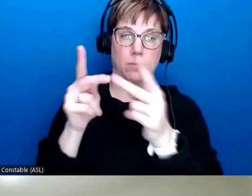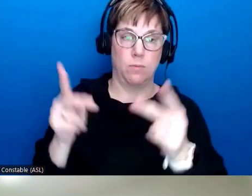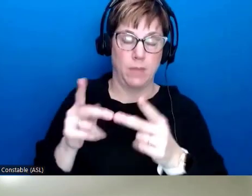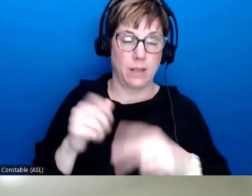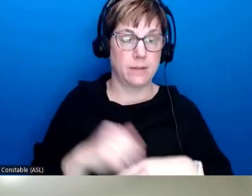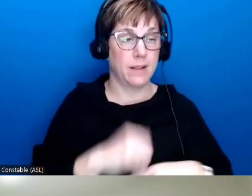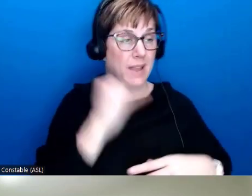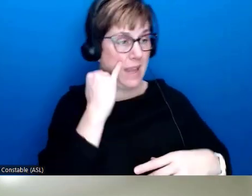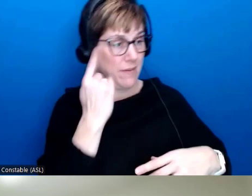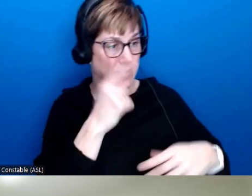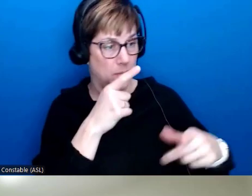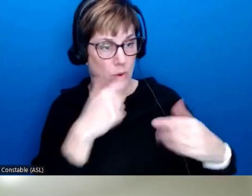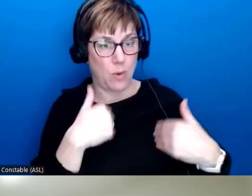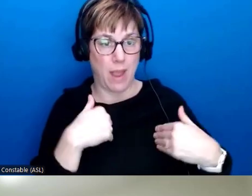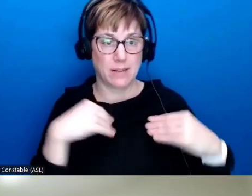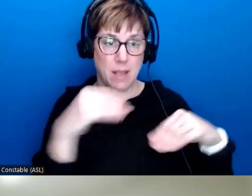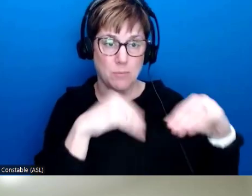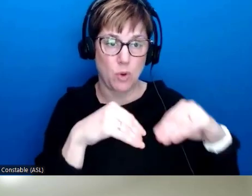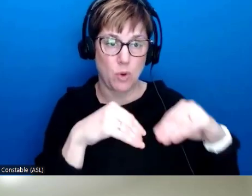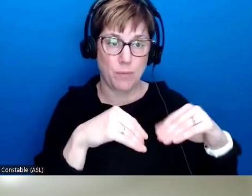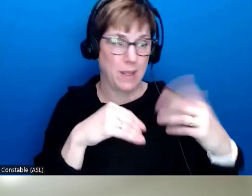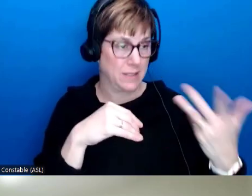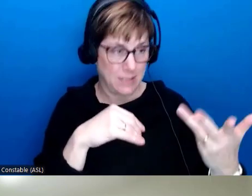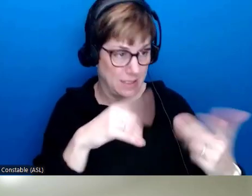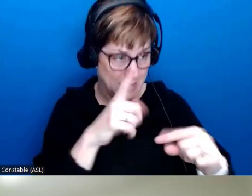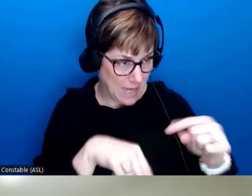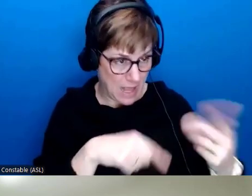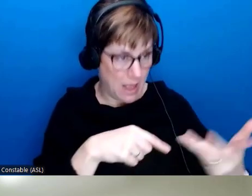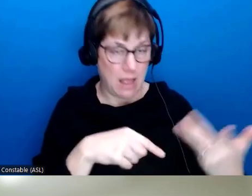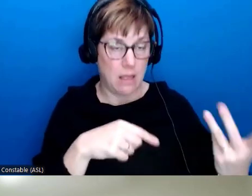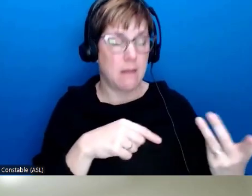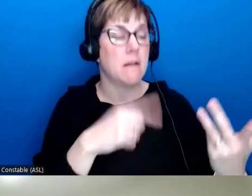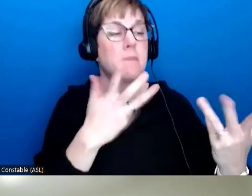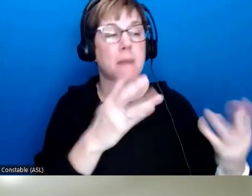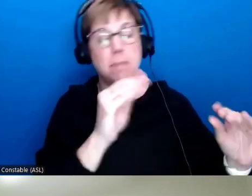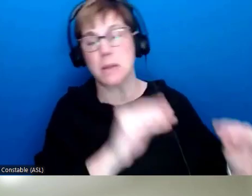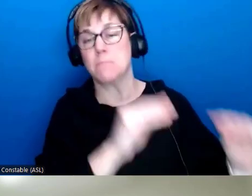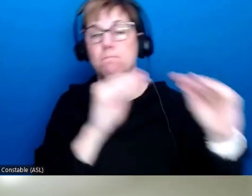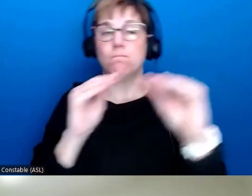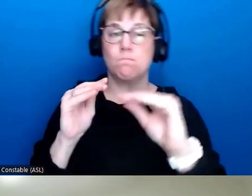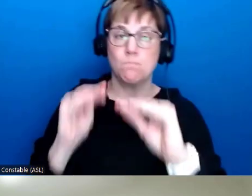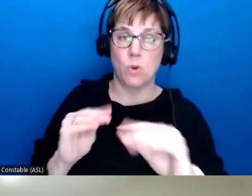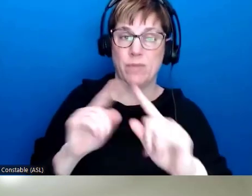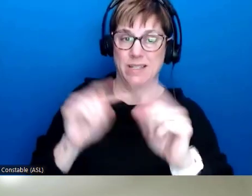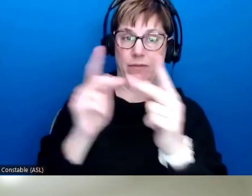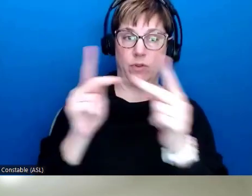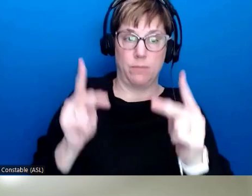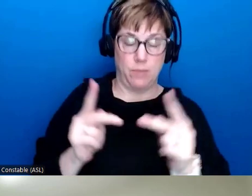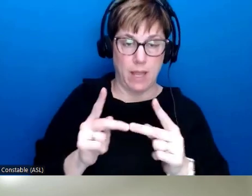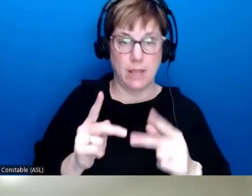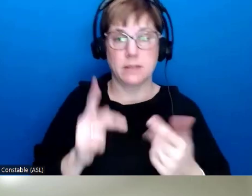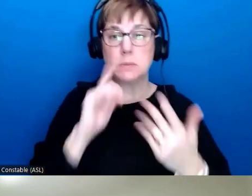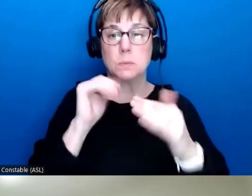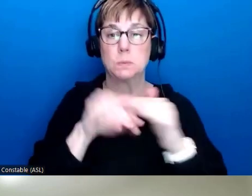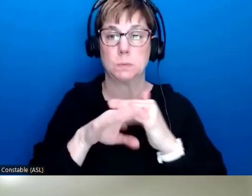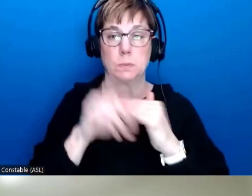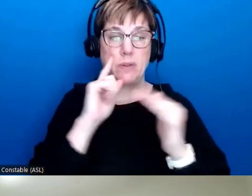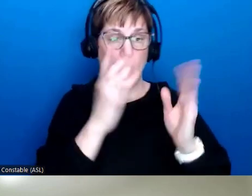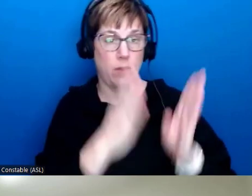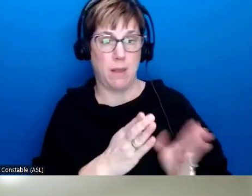someone with a mobility impairment, that interview might have to take place in a different place than it normally does so that it's accessible to that